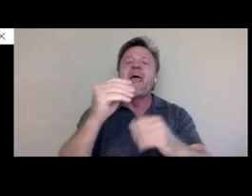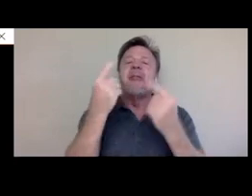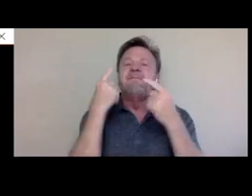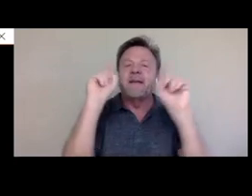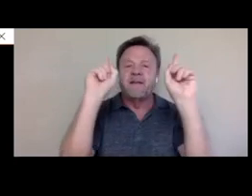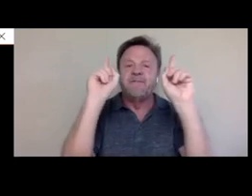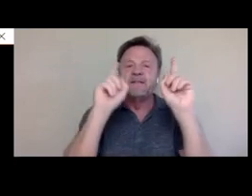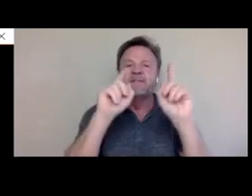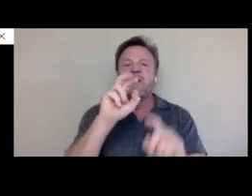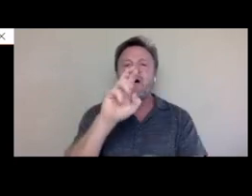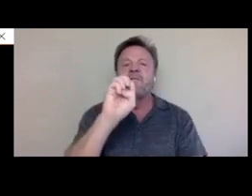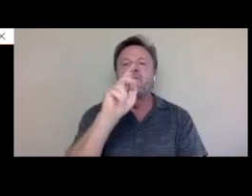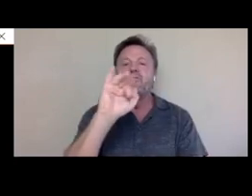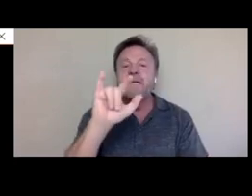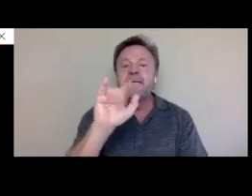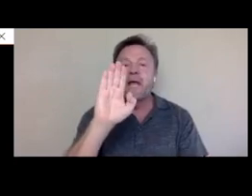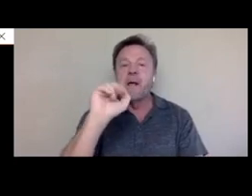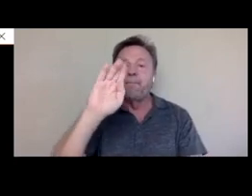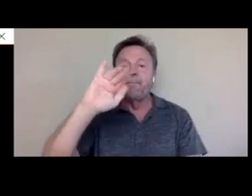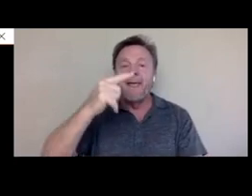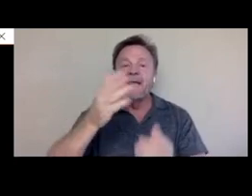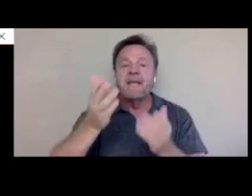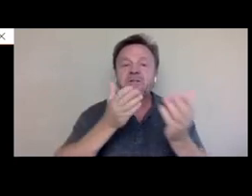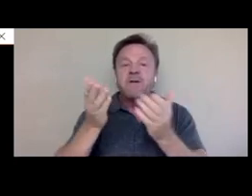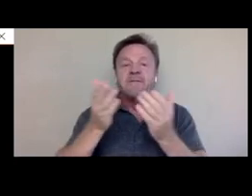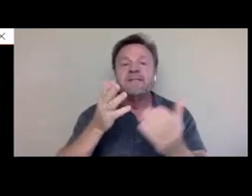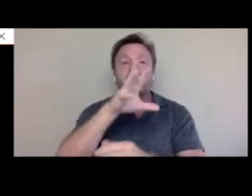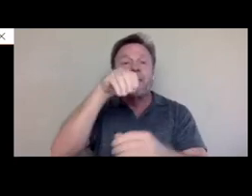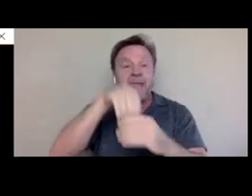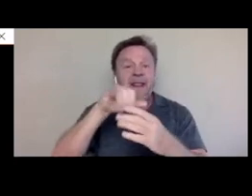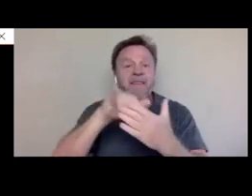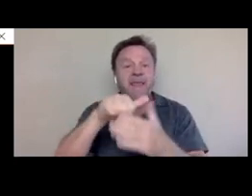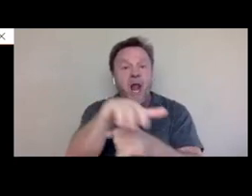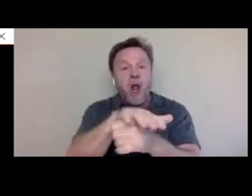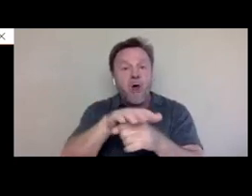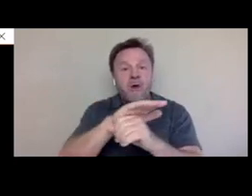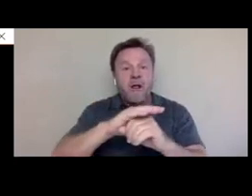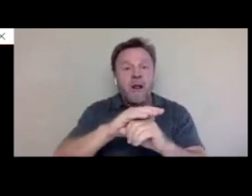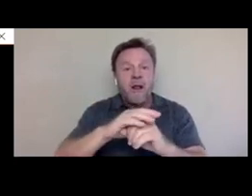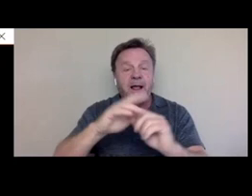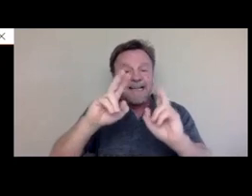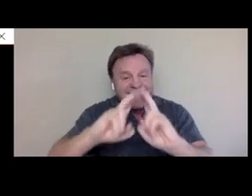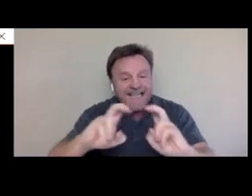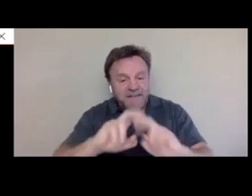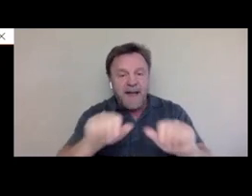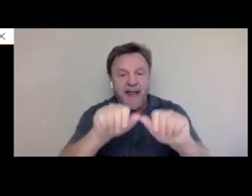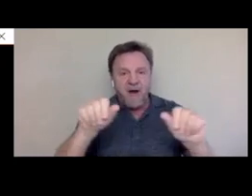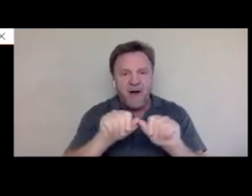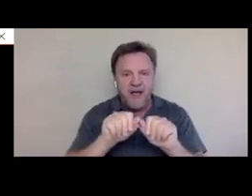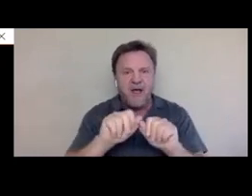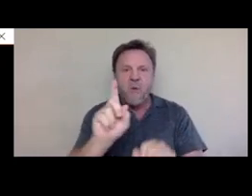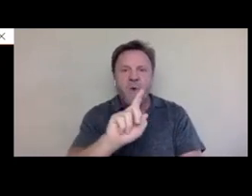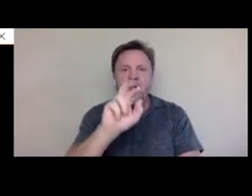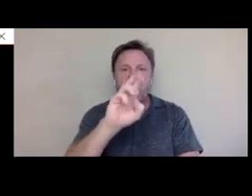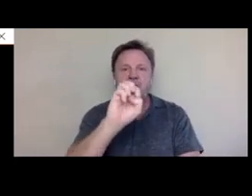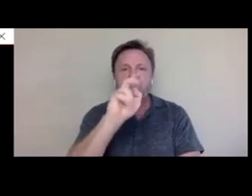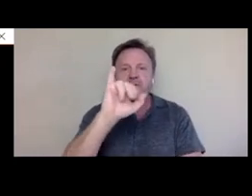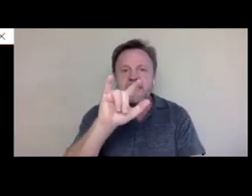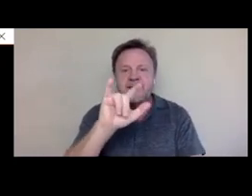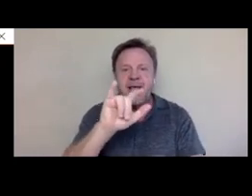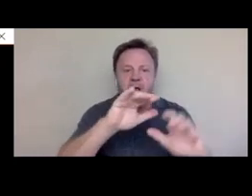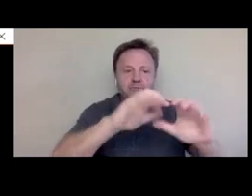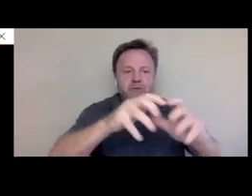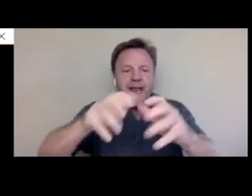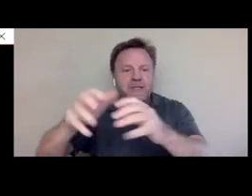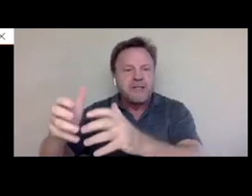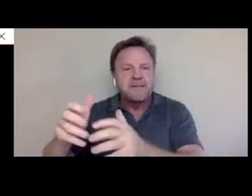retail banking services in that local assessment area, where that physical footprint, those retail branches are. Next